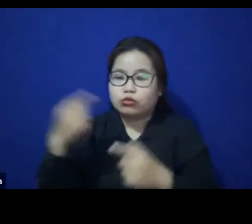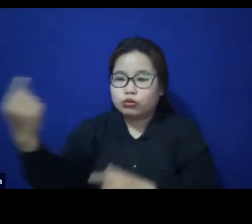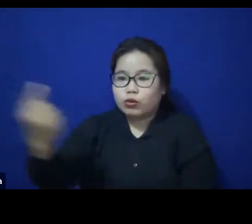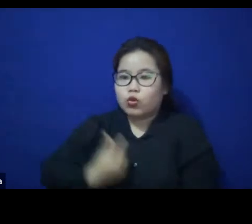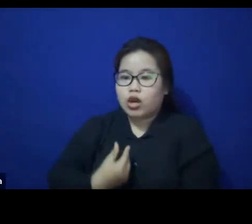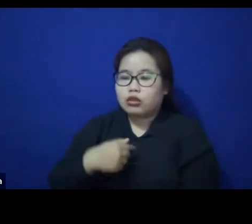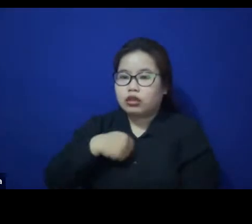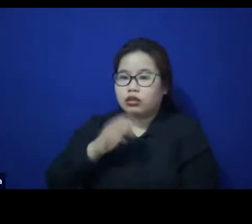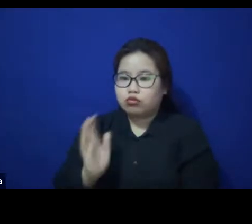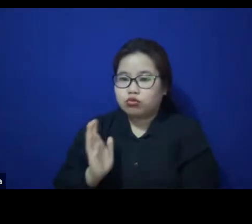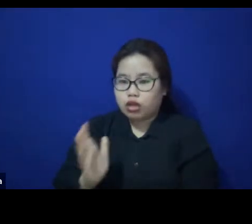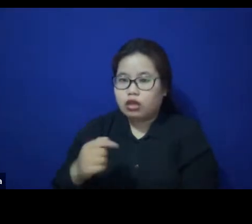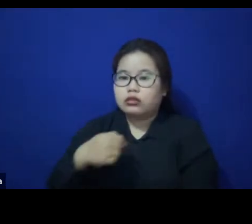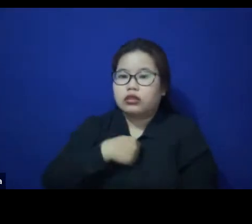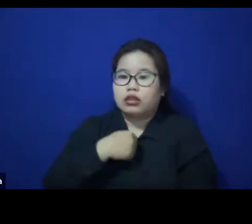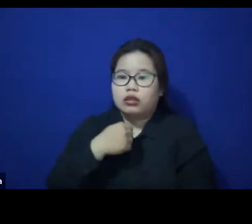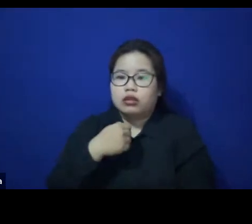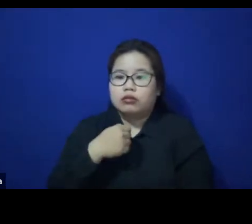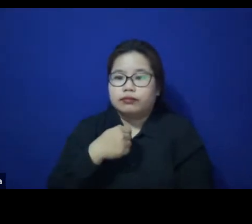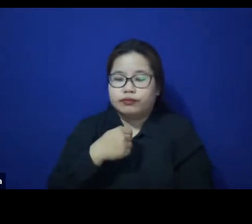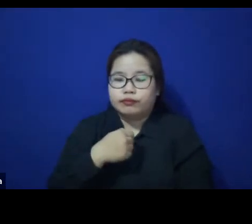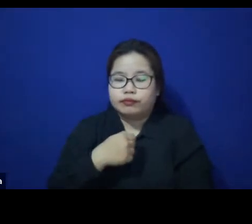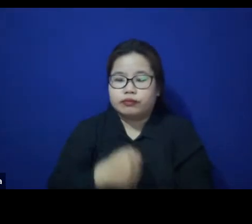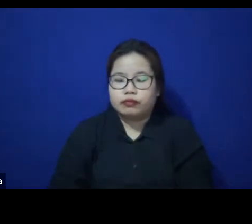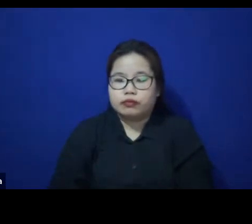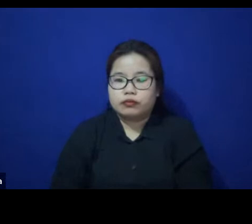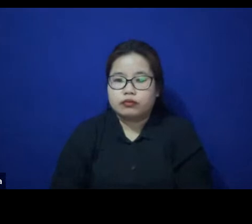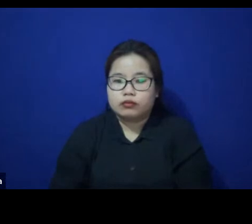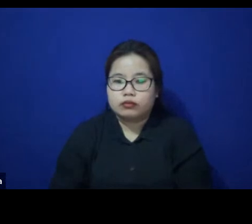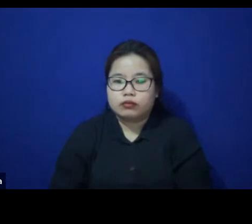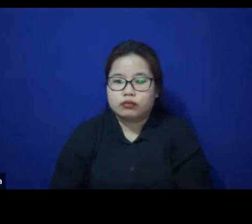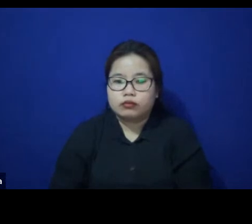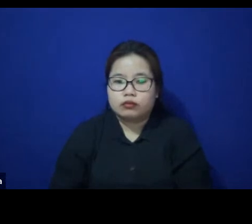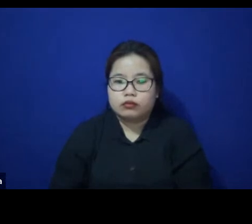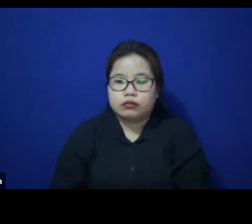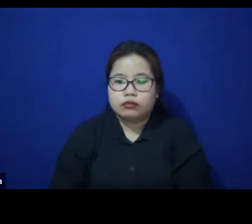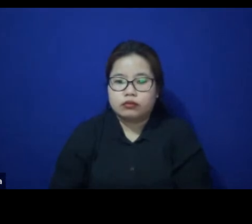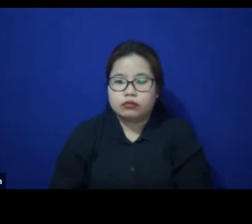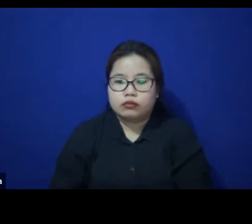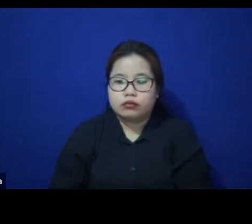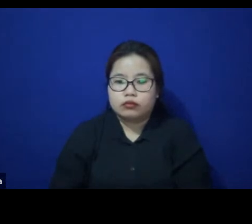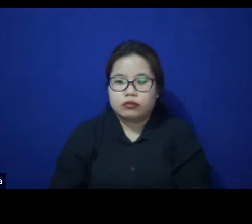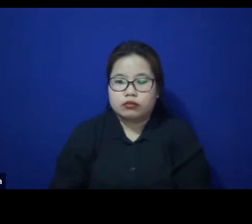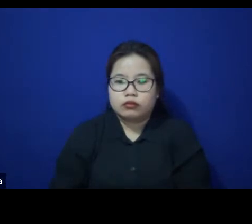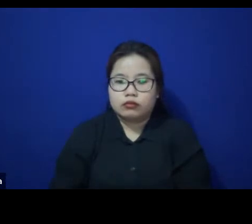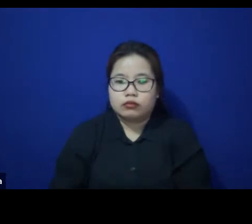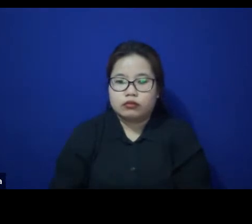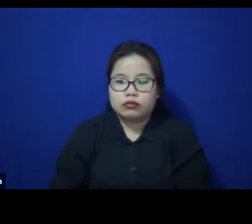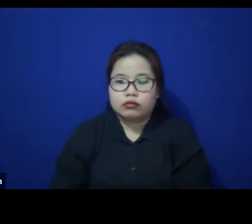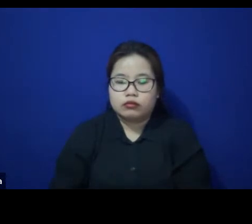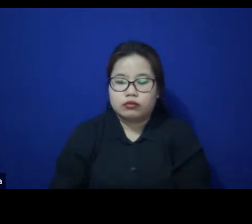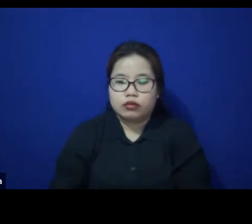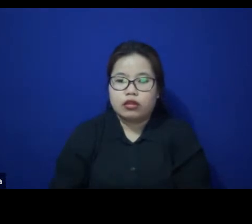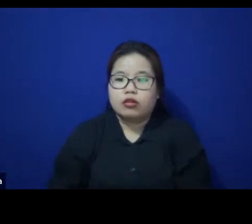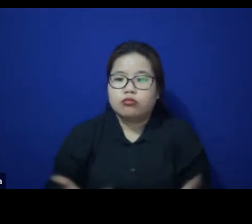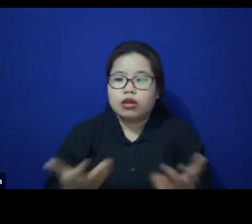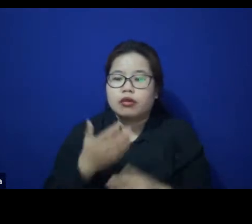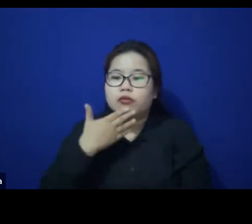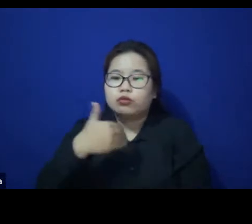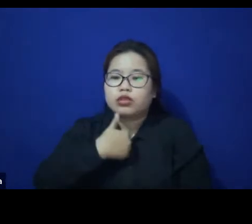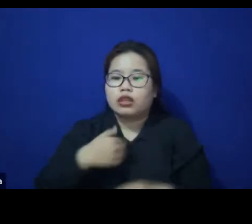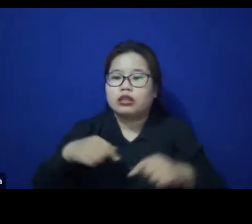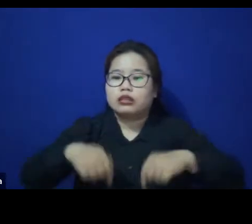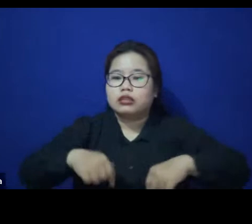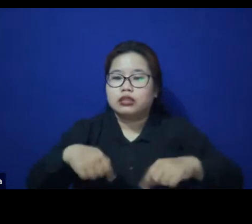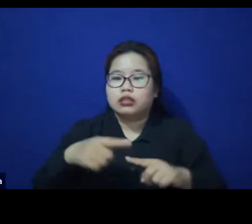Kulin Nation, and pay my respects to their elders past, present and emerging. But also I would like to acknowledge all